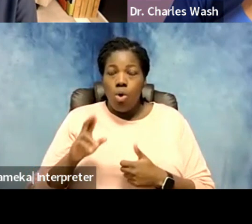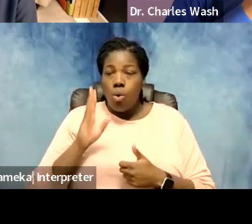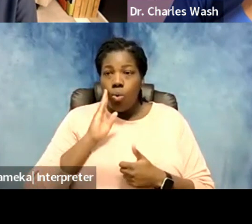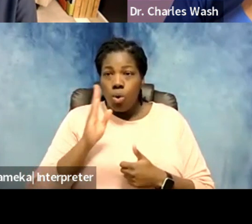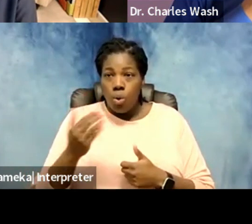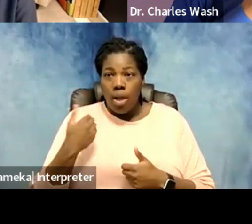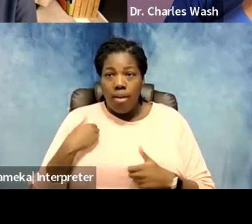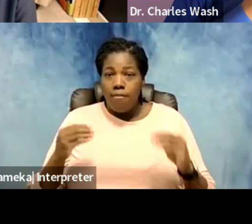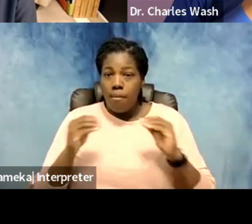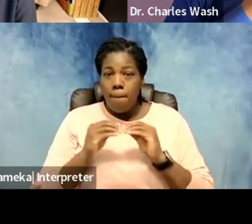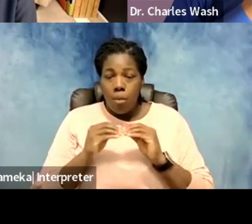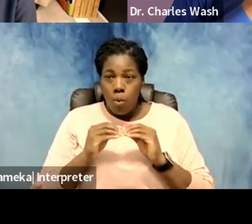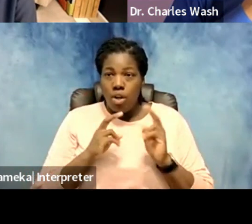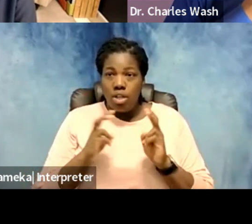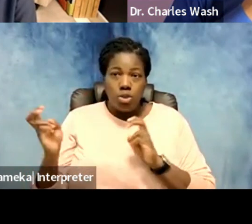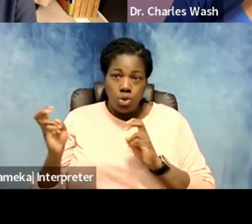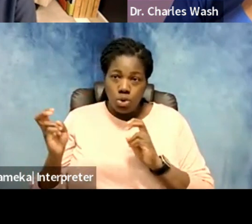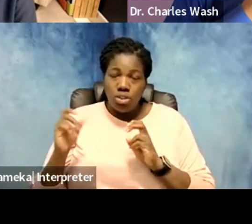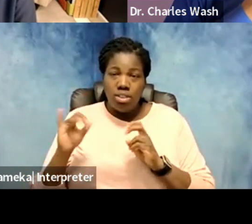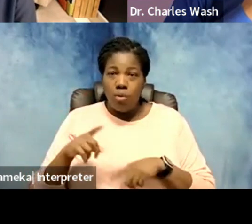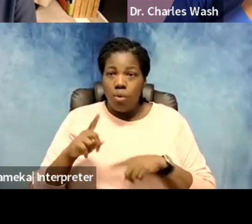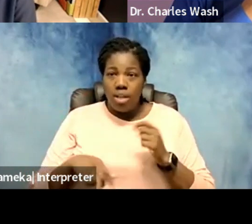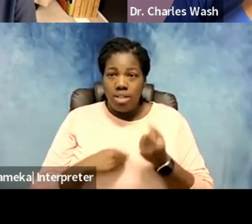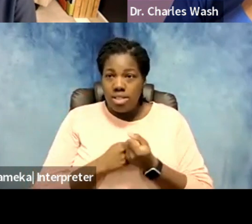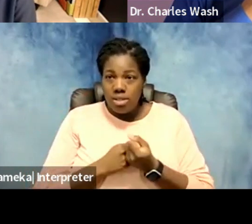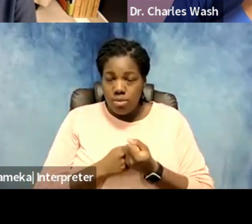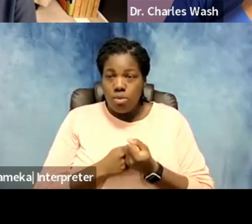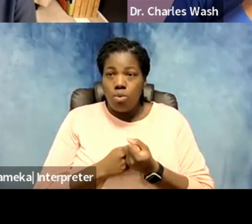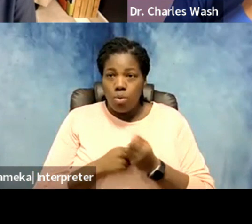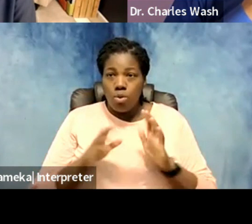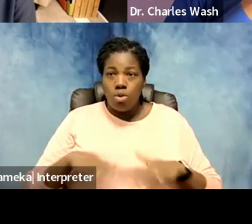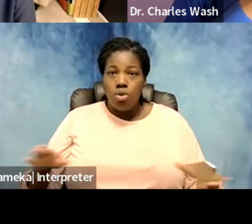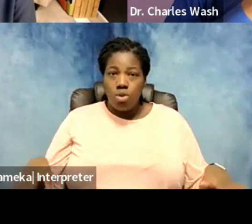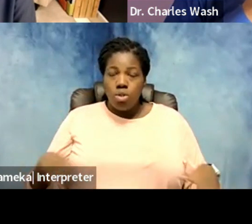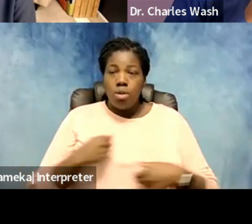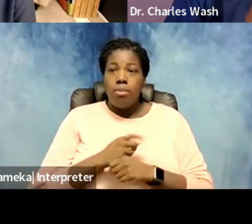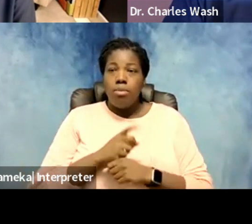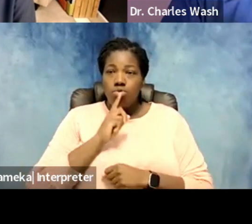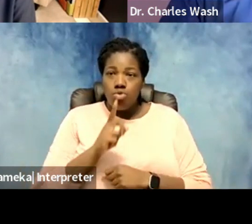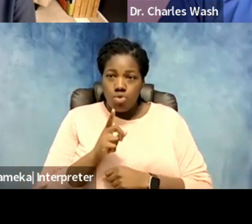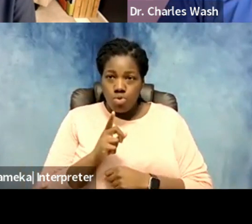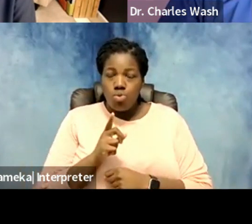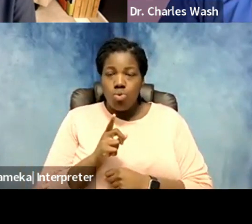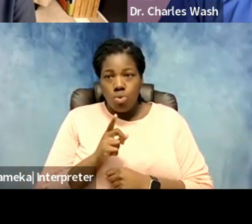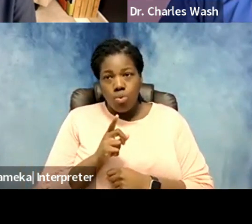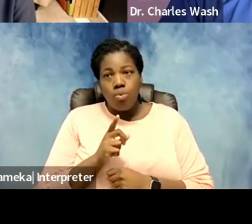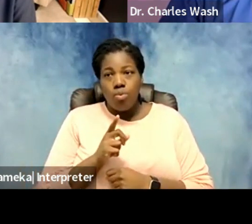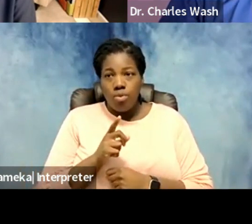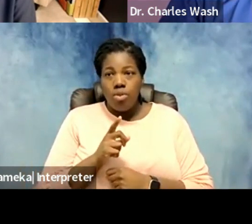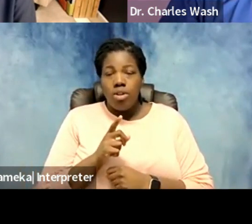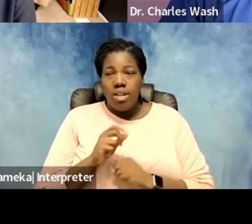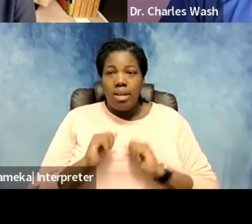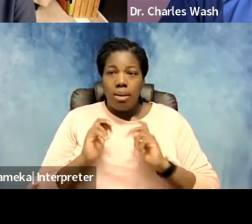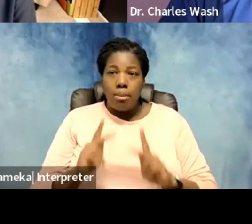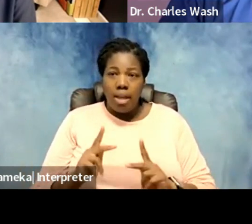with a lot more issues if we can't support these children and get them back to where they need to be,